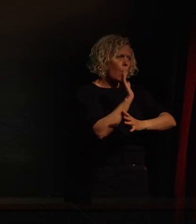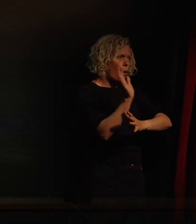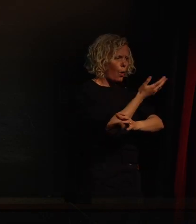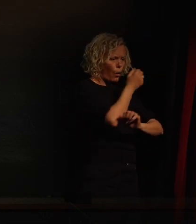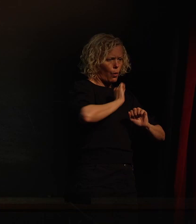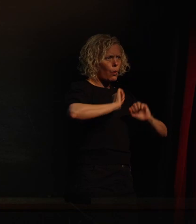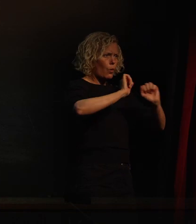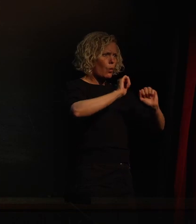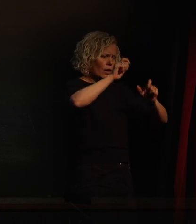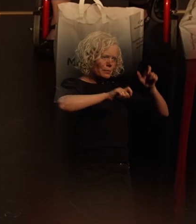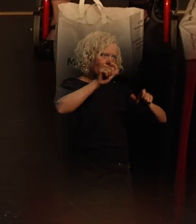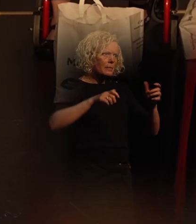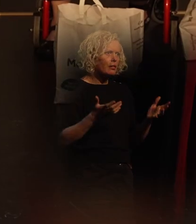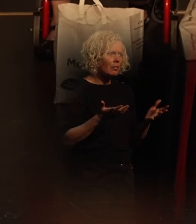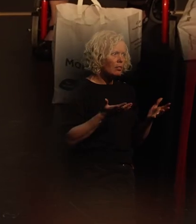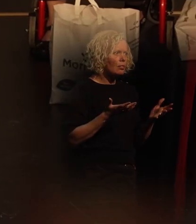his people.